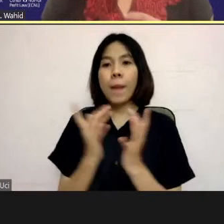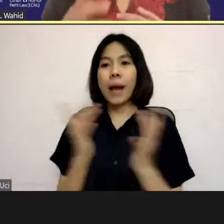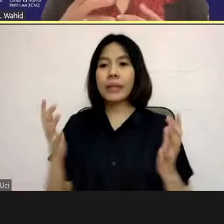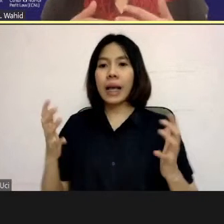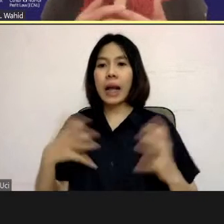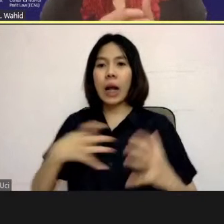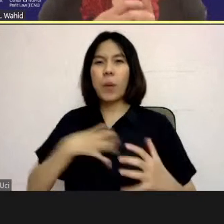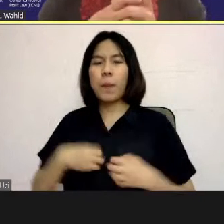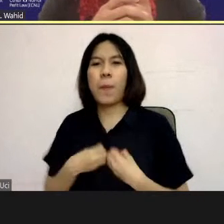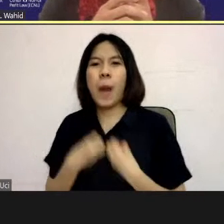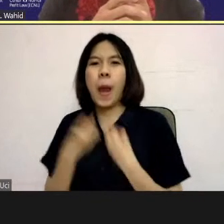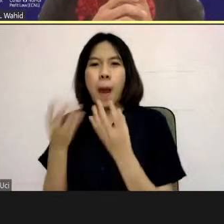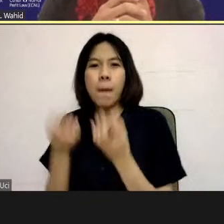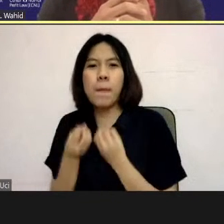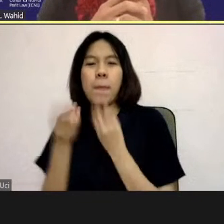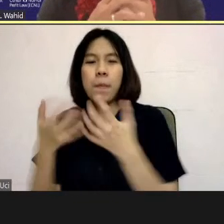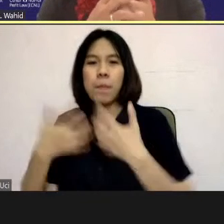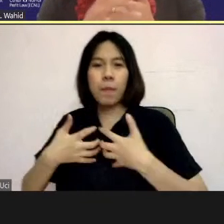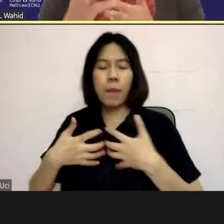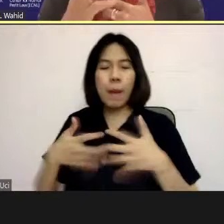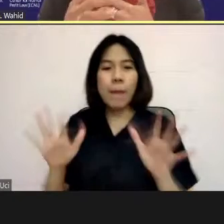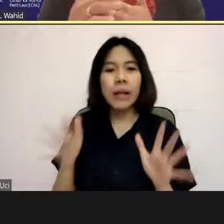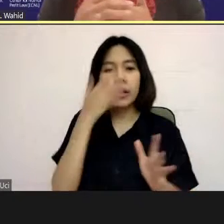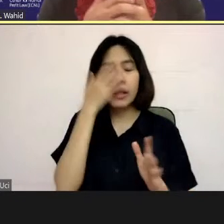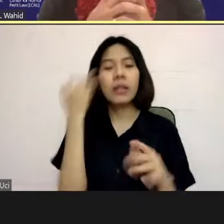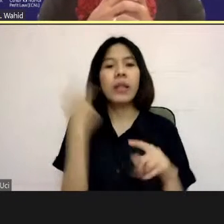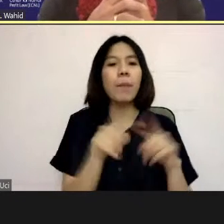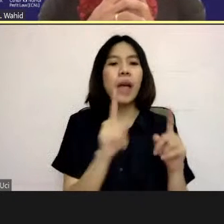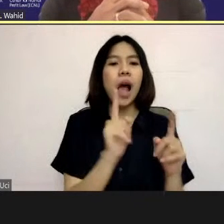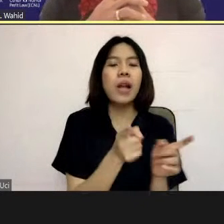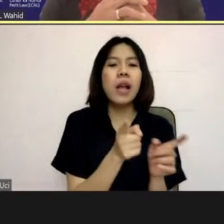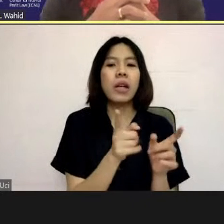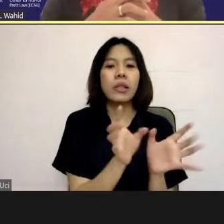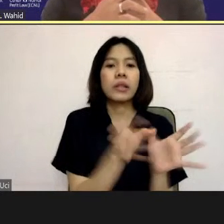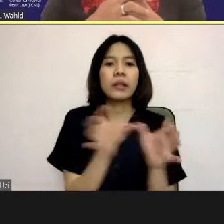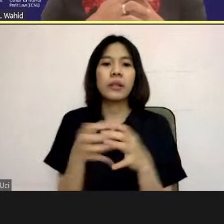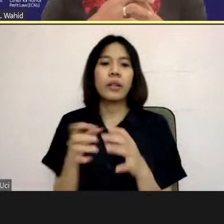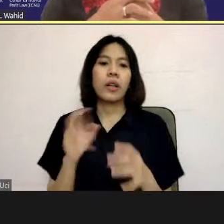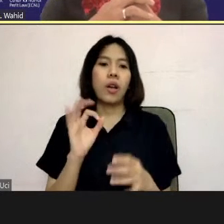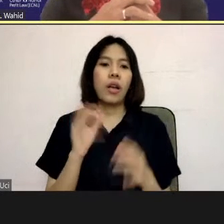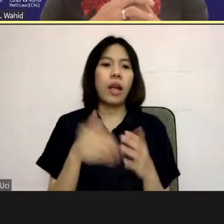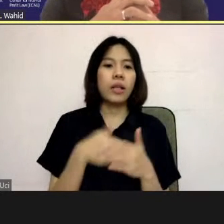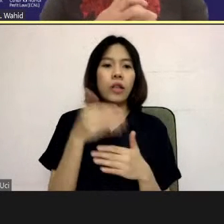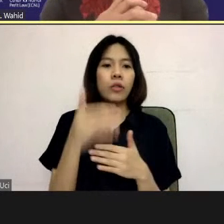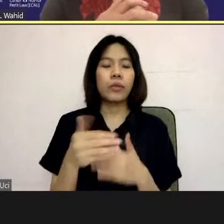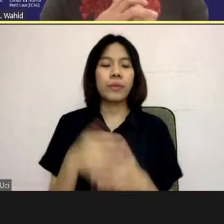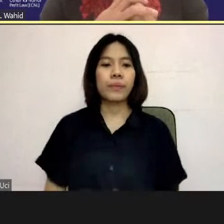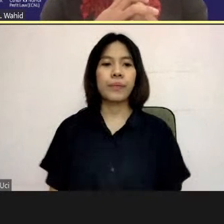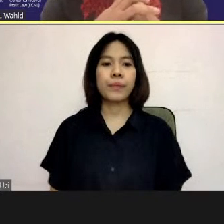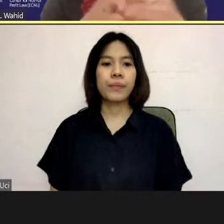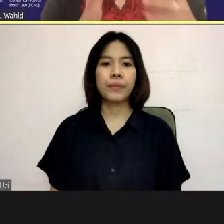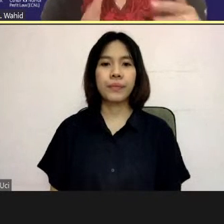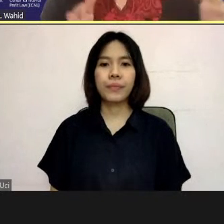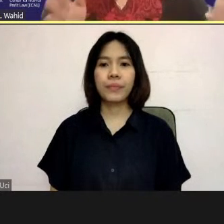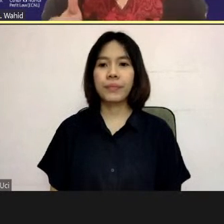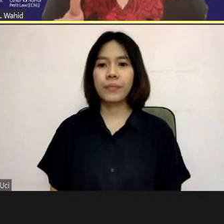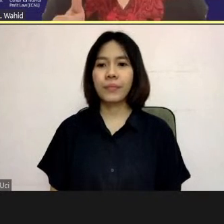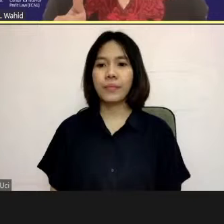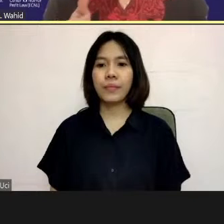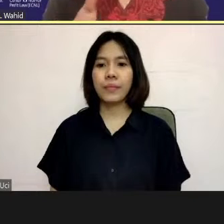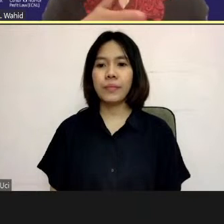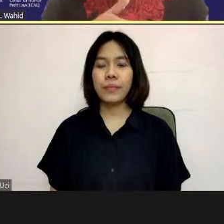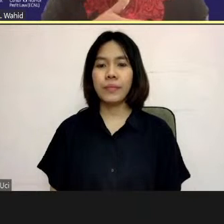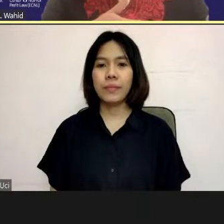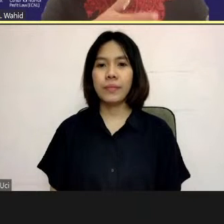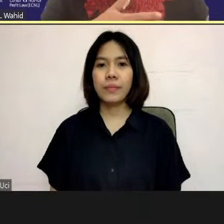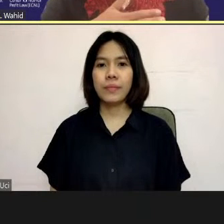the freedomness of the civic space that become more restricted than before. Next slide, we can skip this. Let's move on. Is we